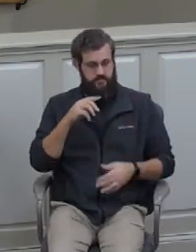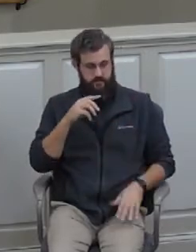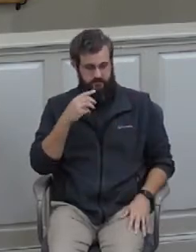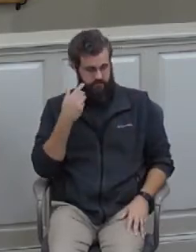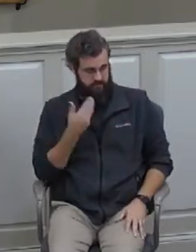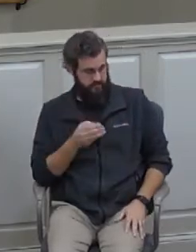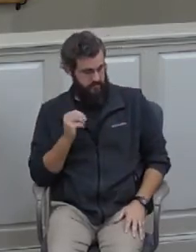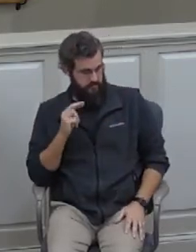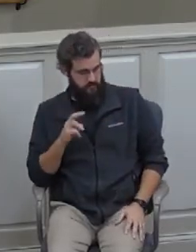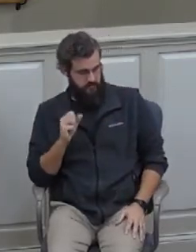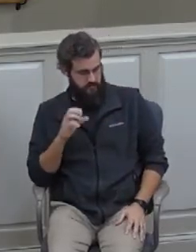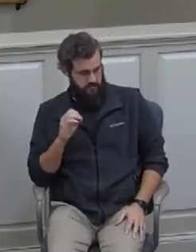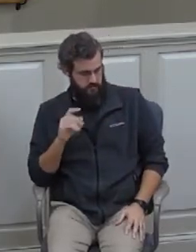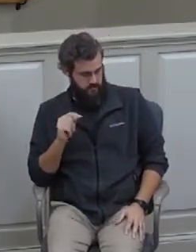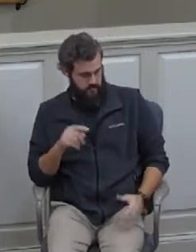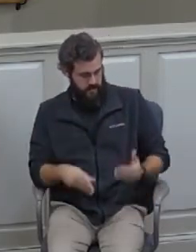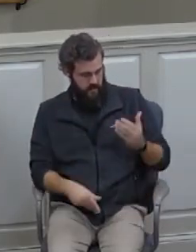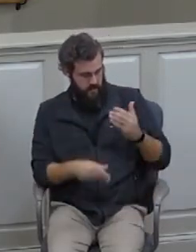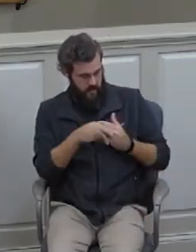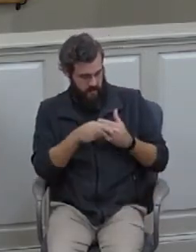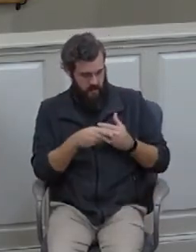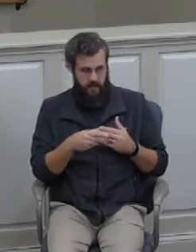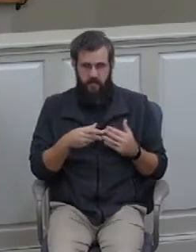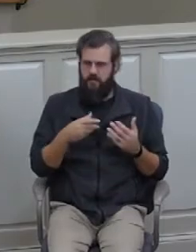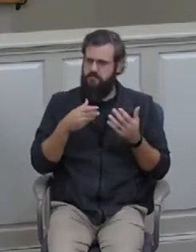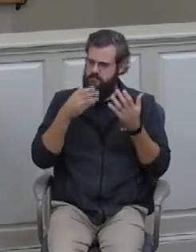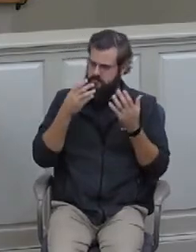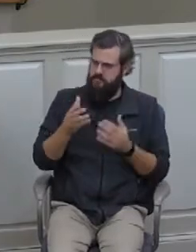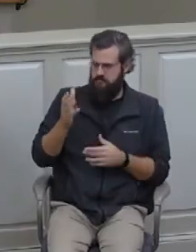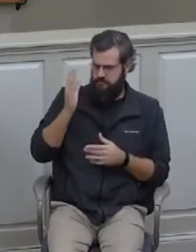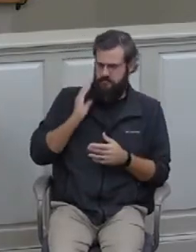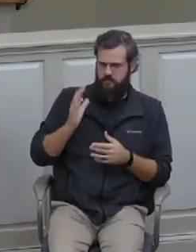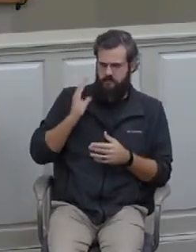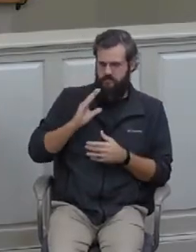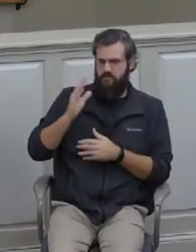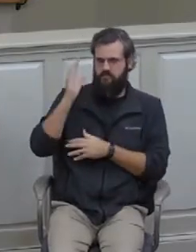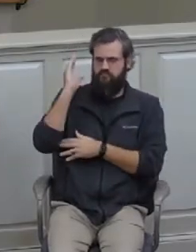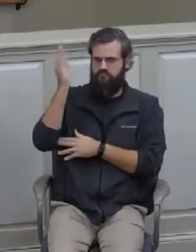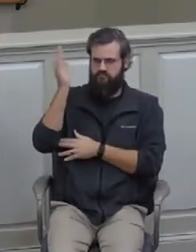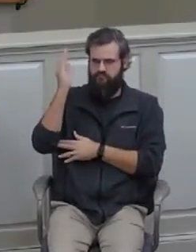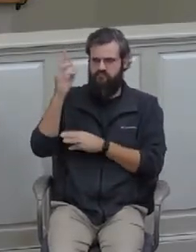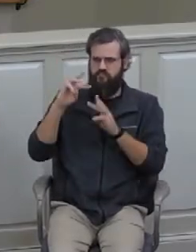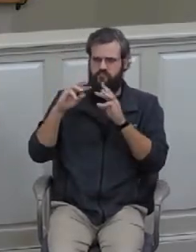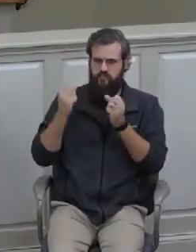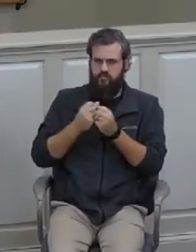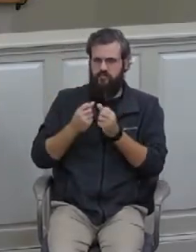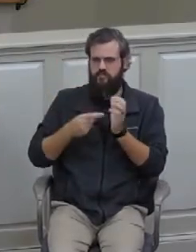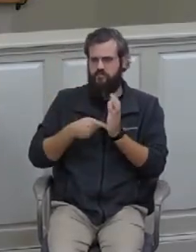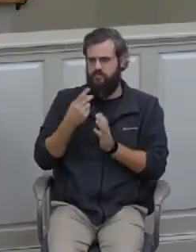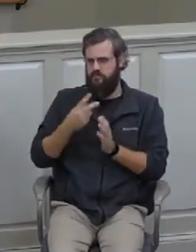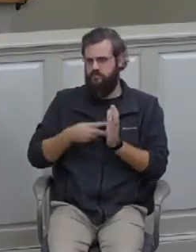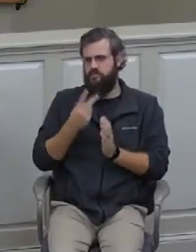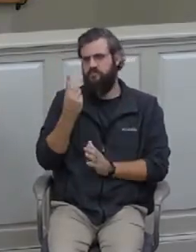there's something you want to add in here. Well, we've had prior presentations and maybe a workshop or two on this and discussions from our planning and